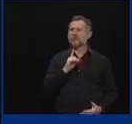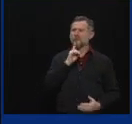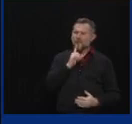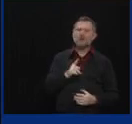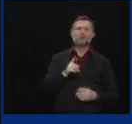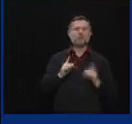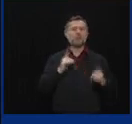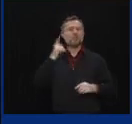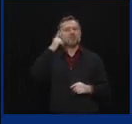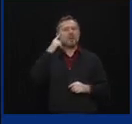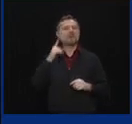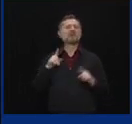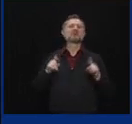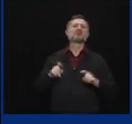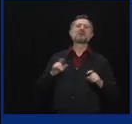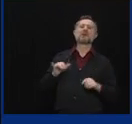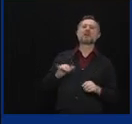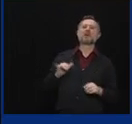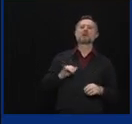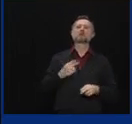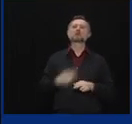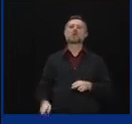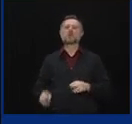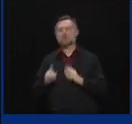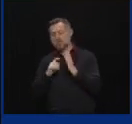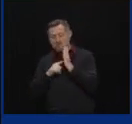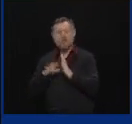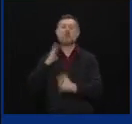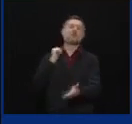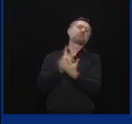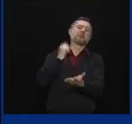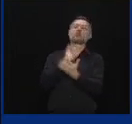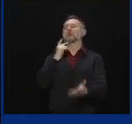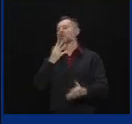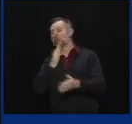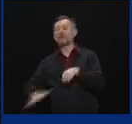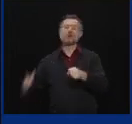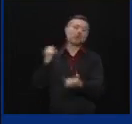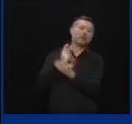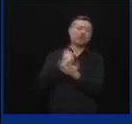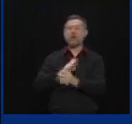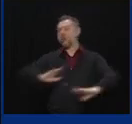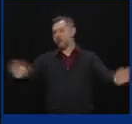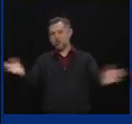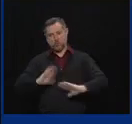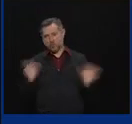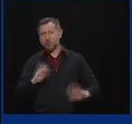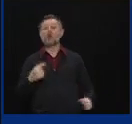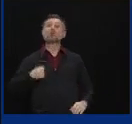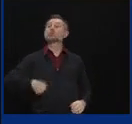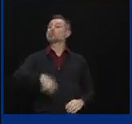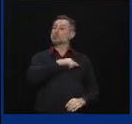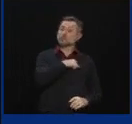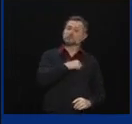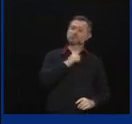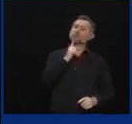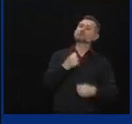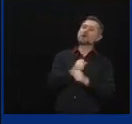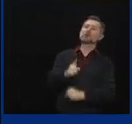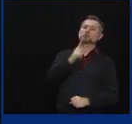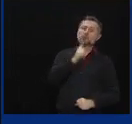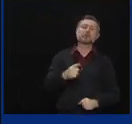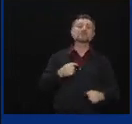were being done have not been shortcutted. We made sure, I'm sorry, not me, but they made